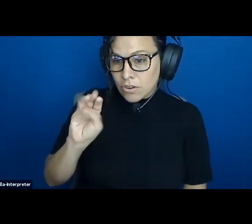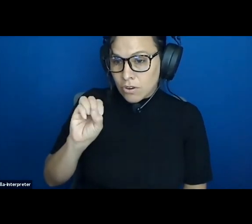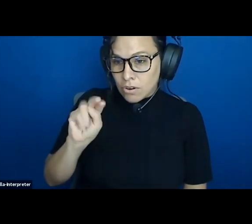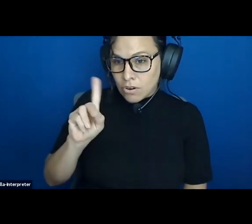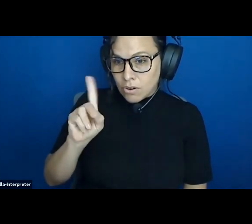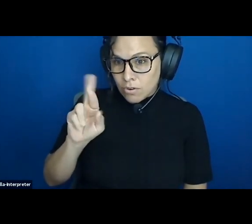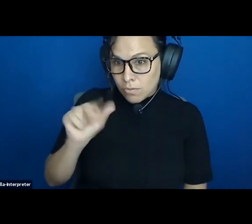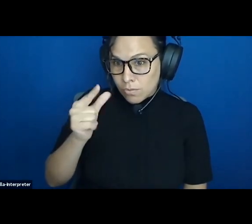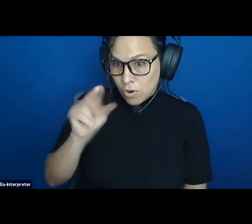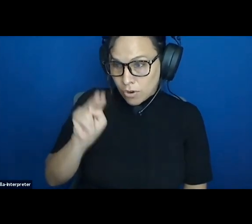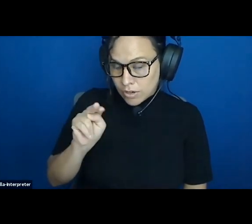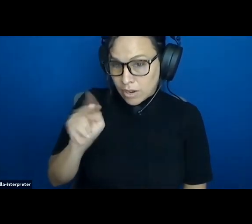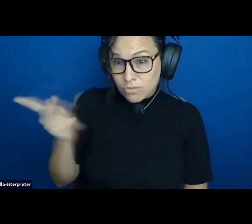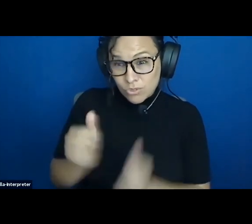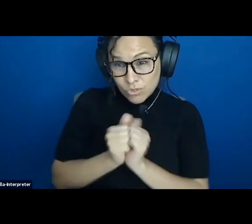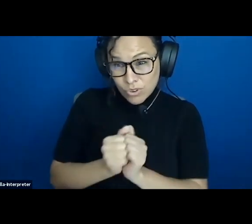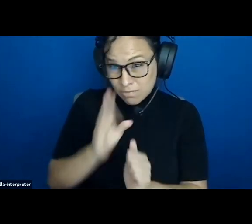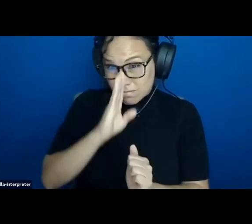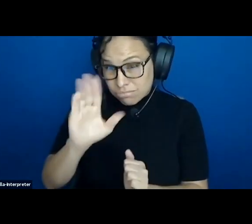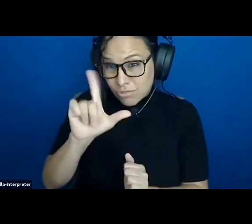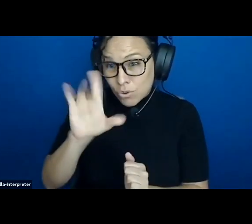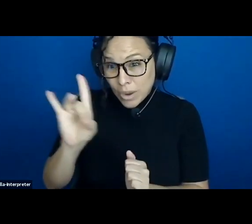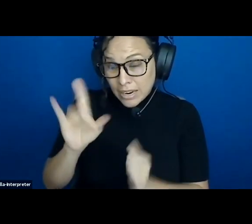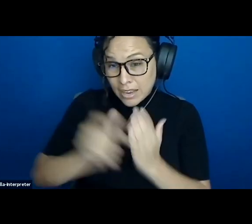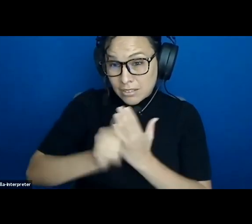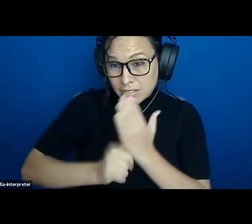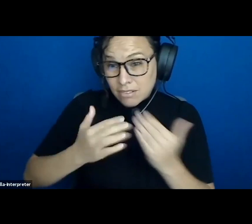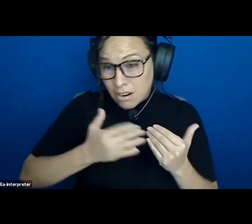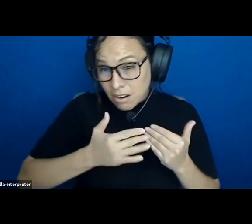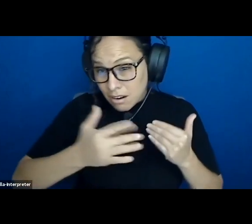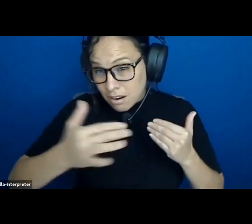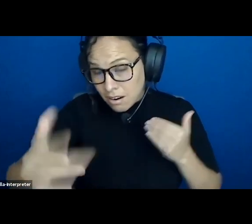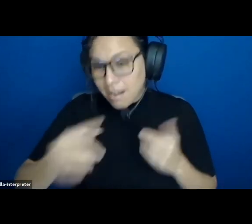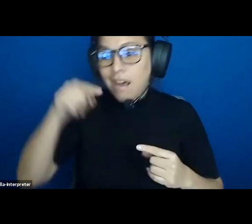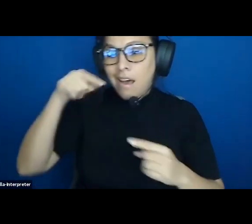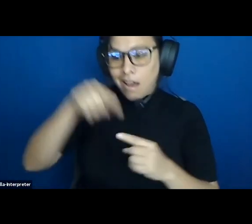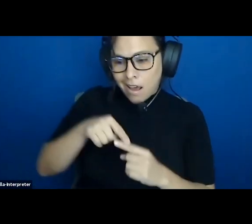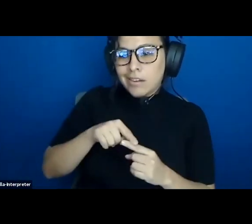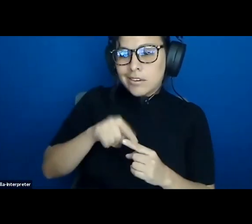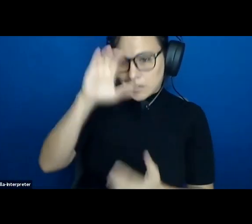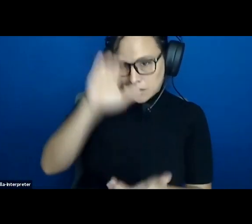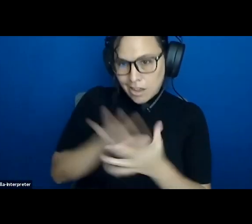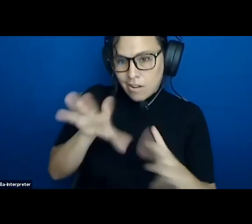published uninterruptedly 28 issues every 3 months until Mondragón left the magazine in October